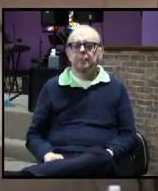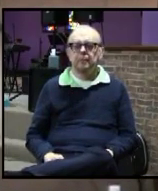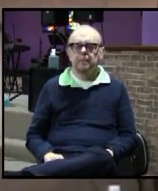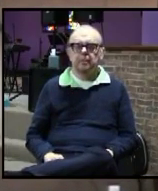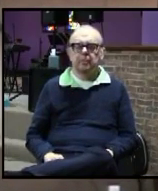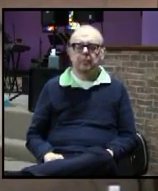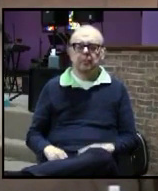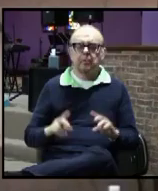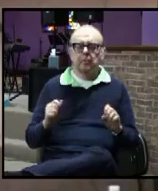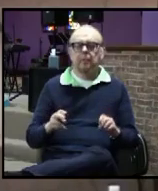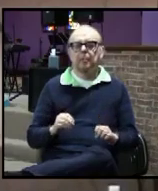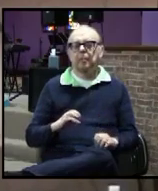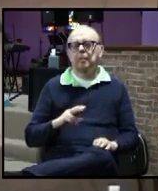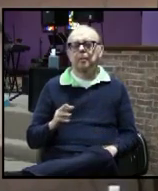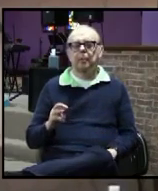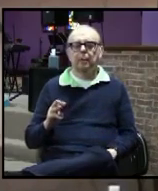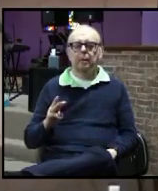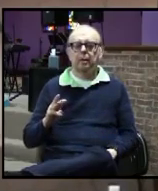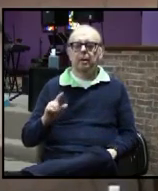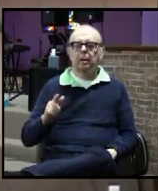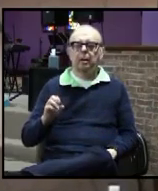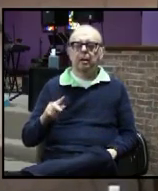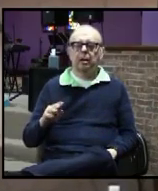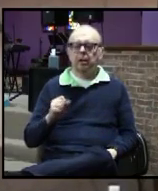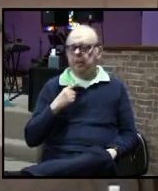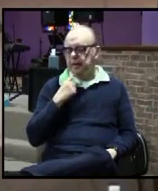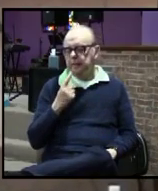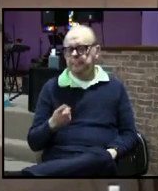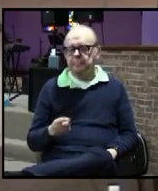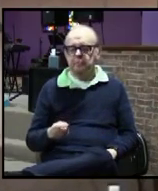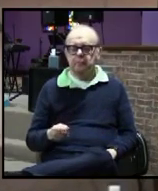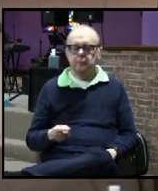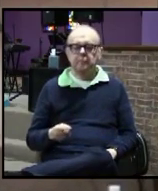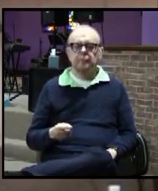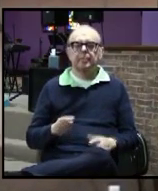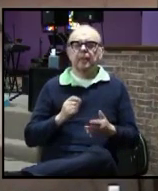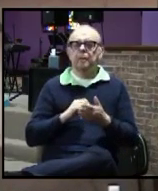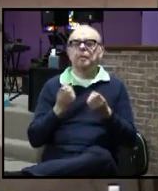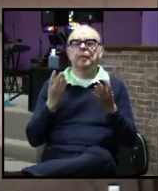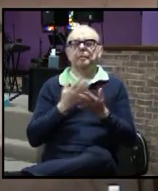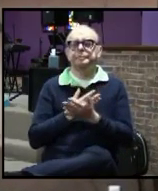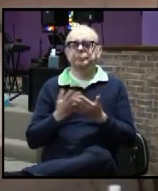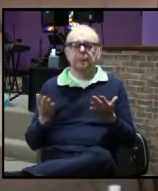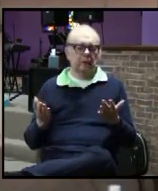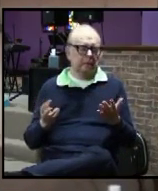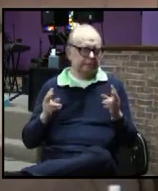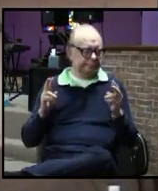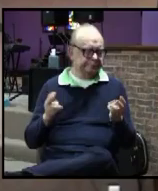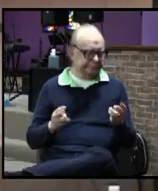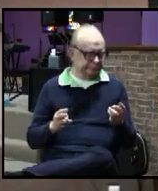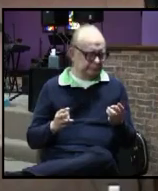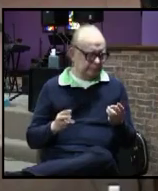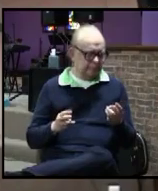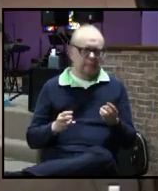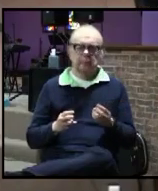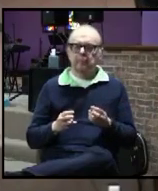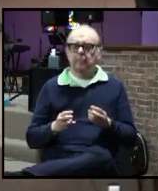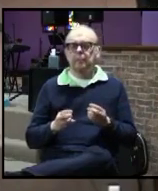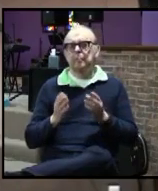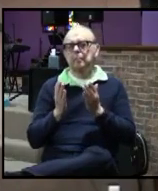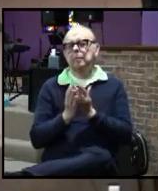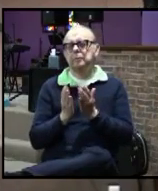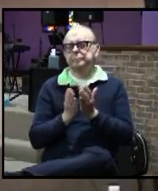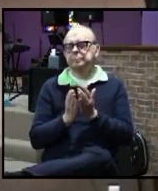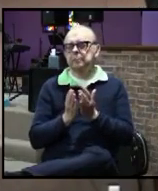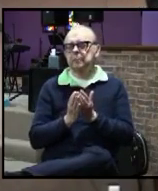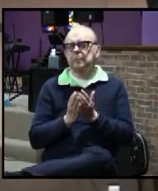I want to end with this quote. C.S. Lewis is one of my favorite authors. He's written a bunch of stuff, but this quote, it was in a kind of a